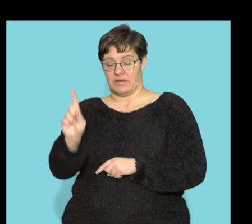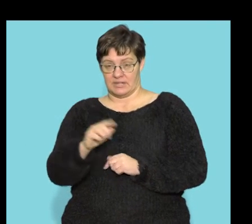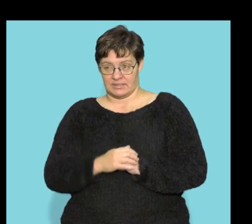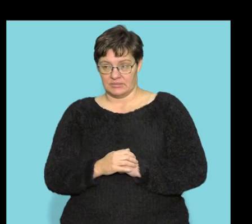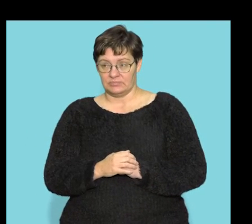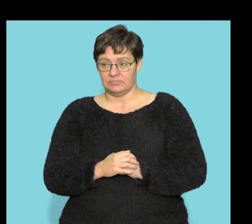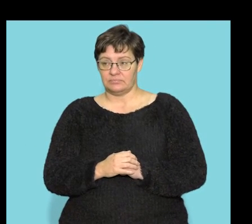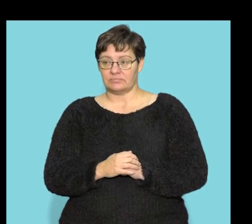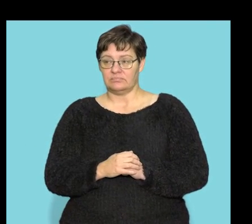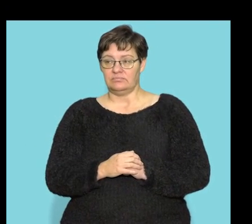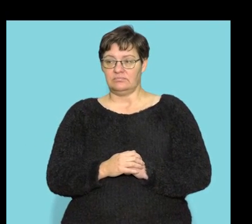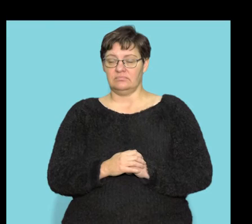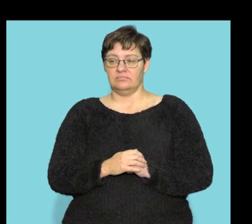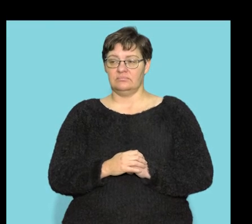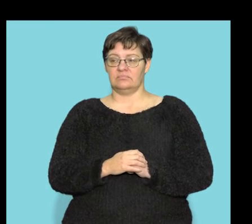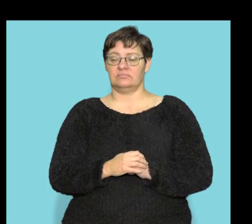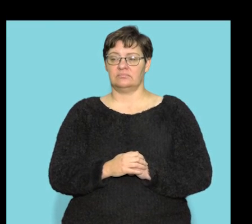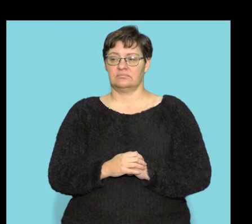here we go. There's the